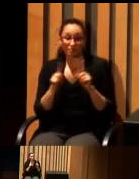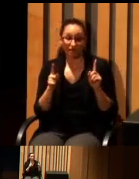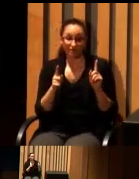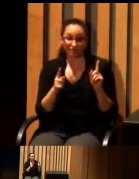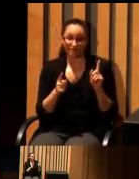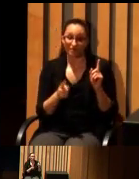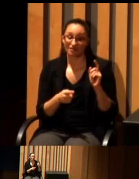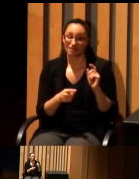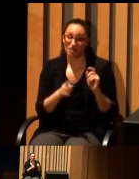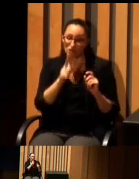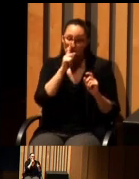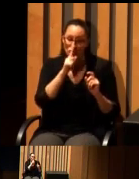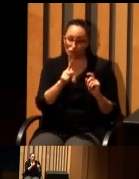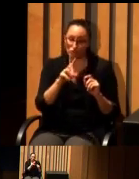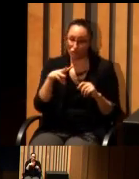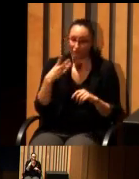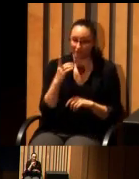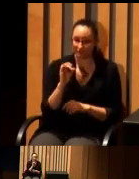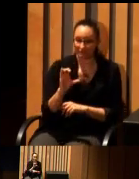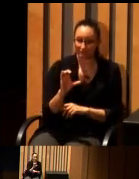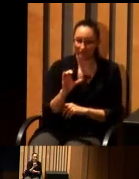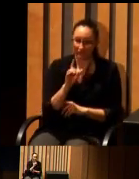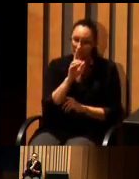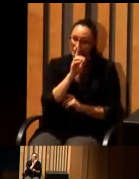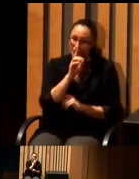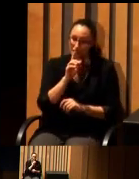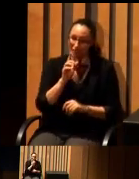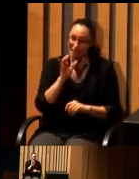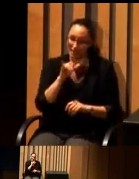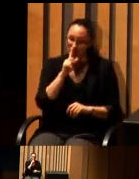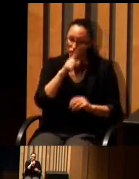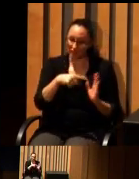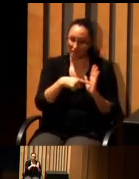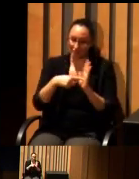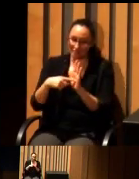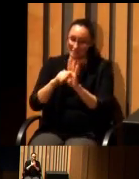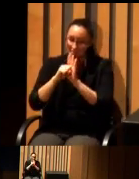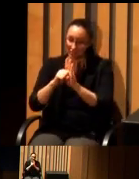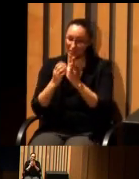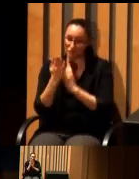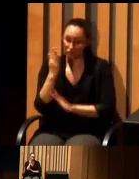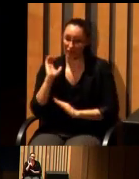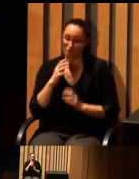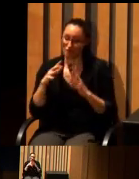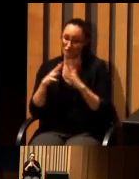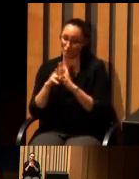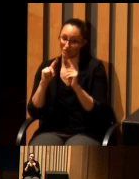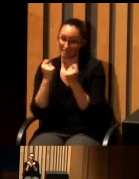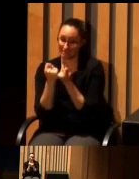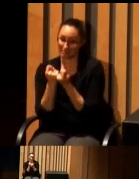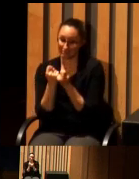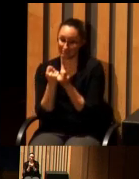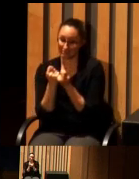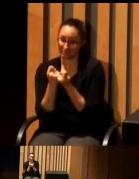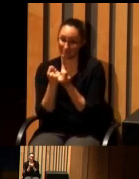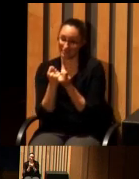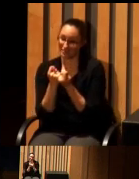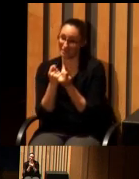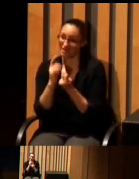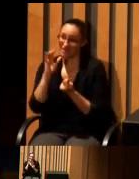real Washington is the local football team. A symbol, by the way, that is also unites